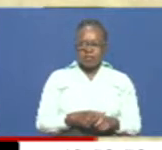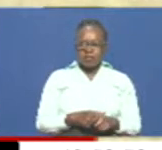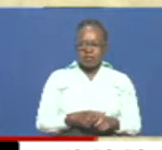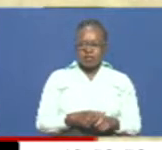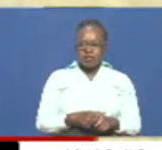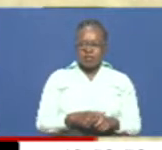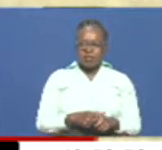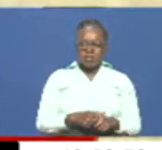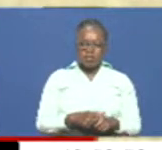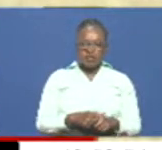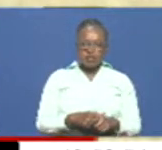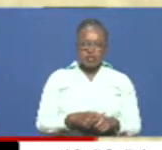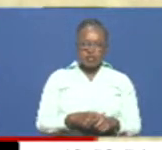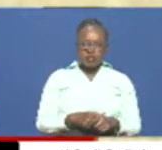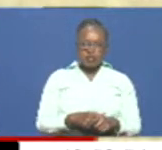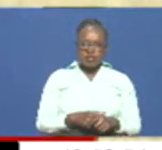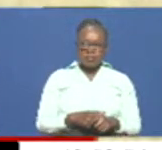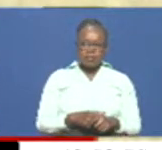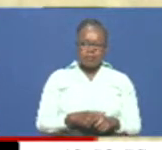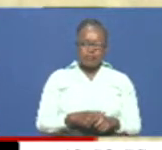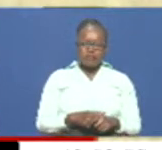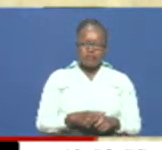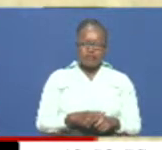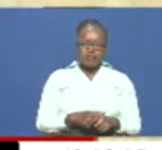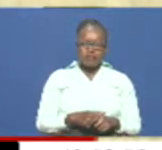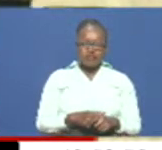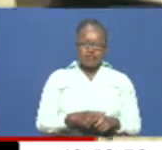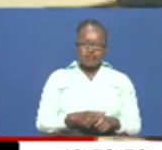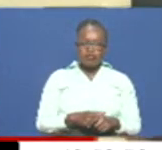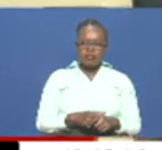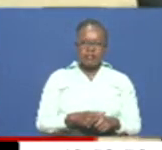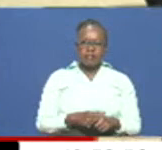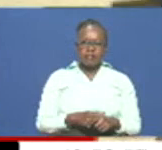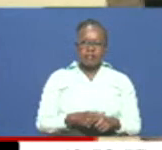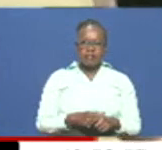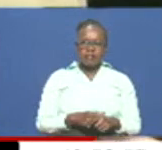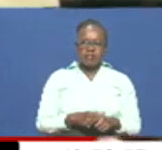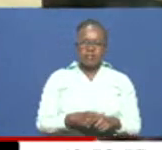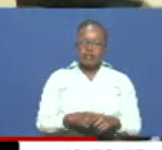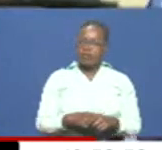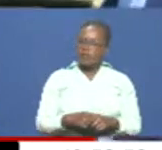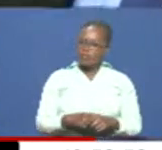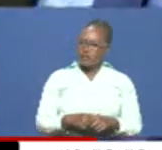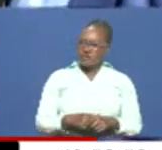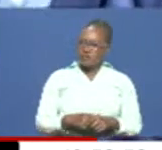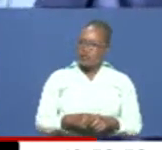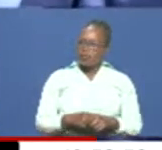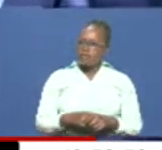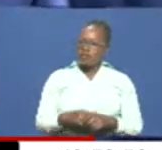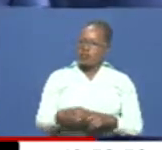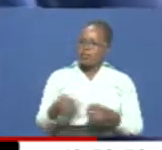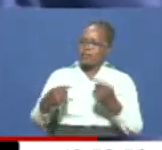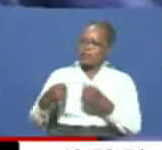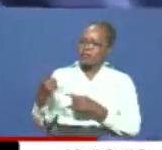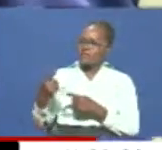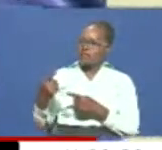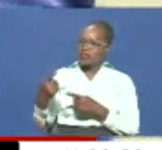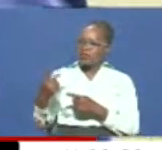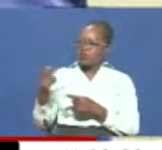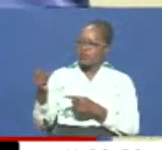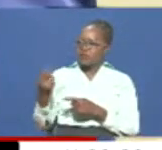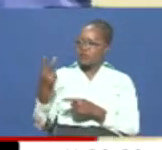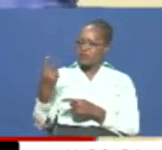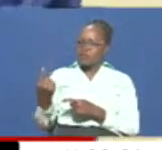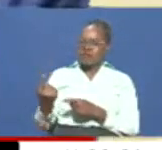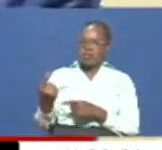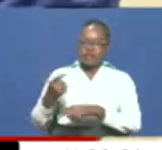end these things of gender. Yeah. Maybe you won the 2021 Boston Marathon. Maybe you can tell us how the